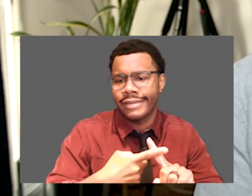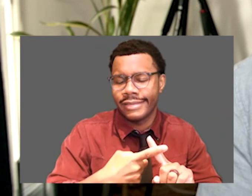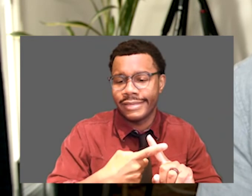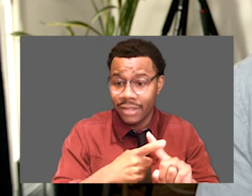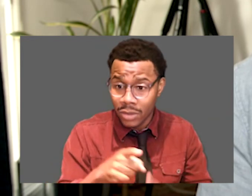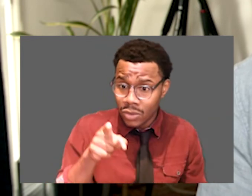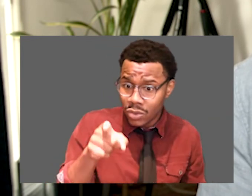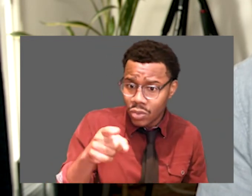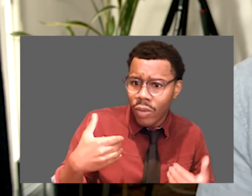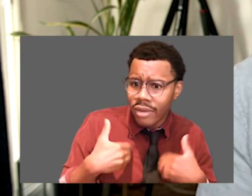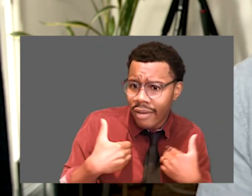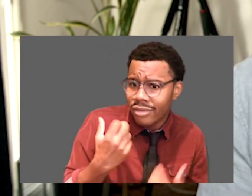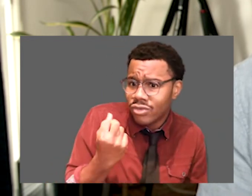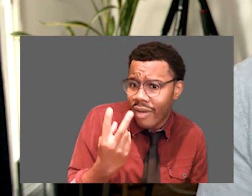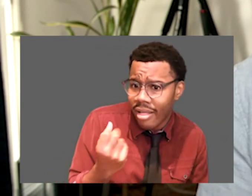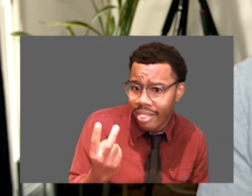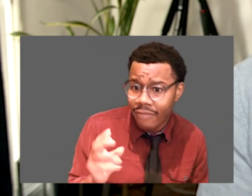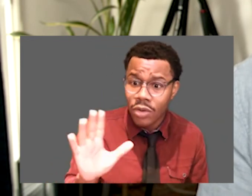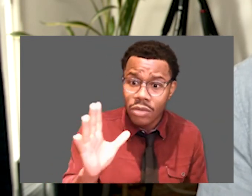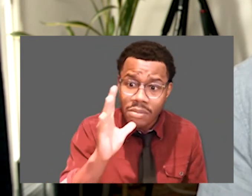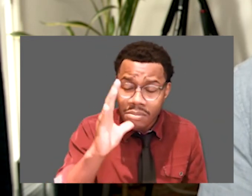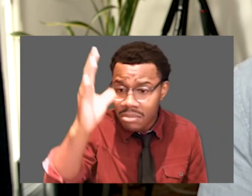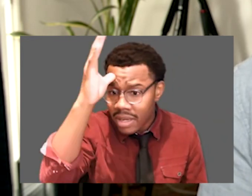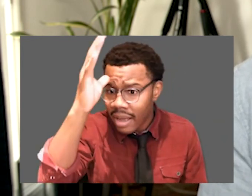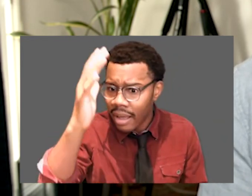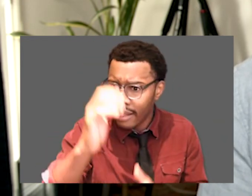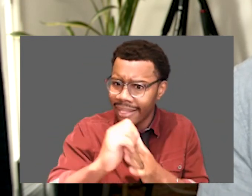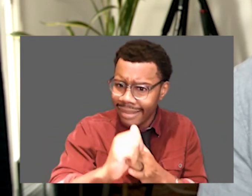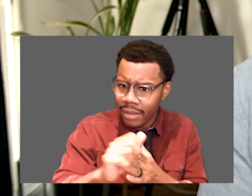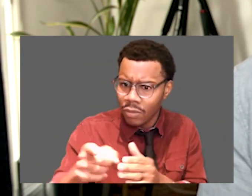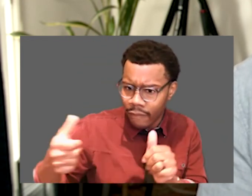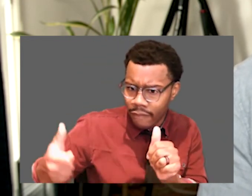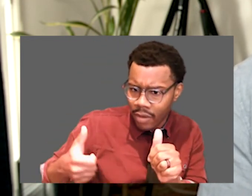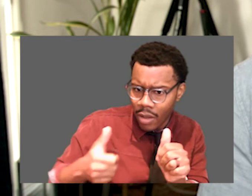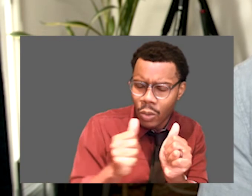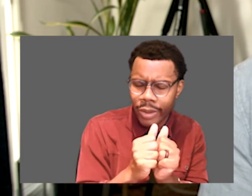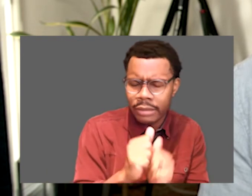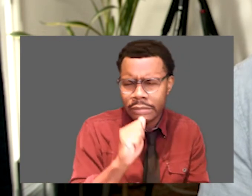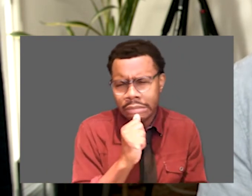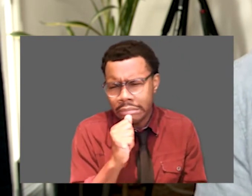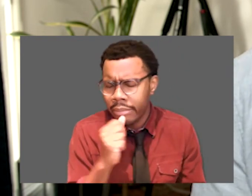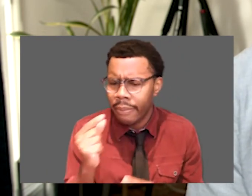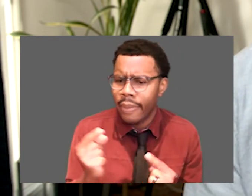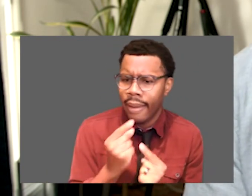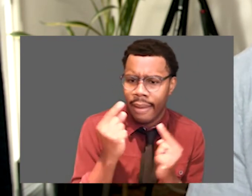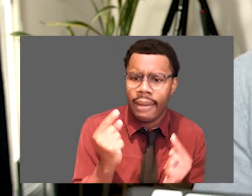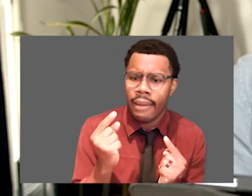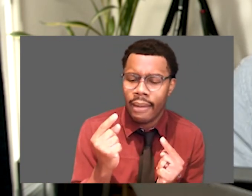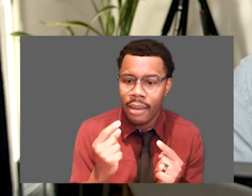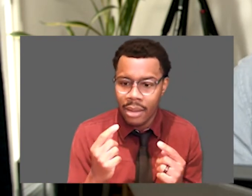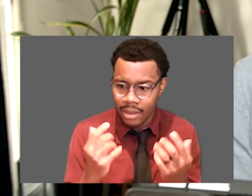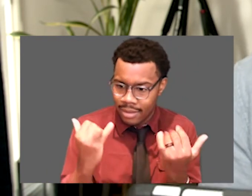You followed your parents' lead with your pain. Now here you are, befuddled that with all the real